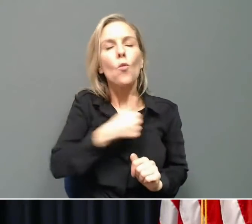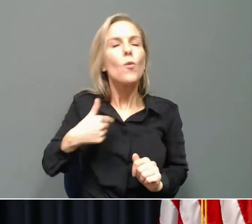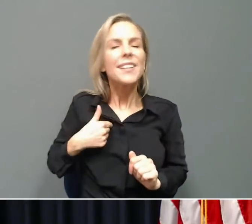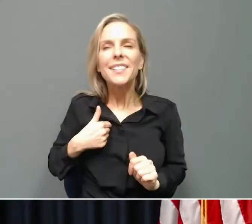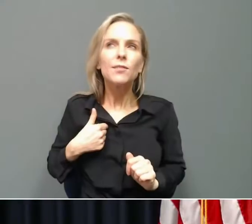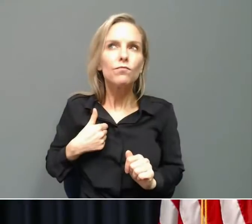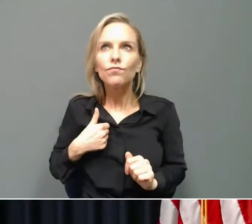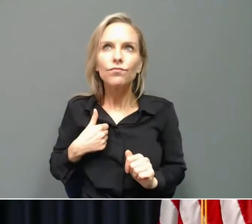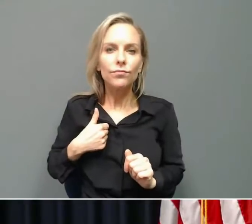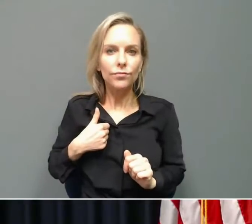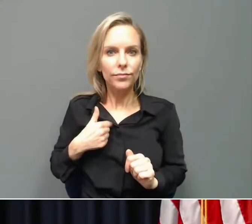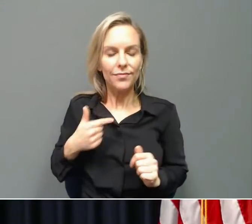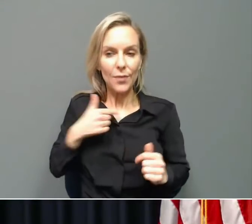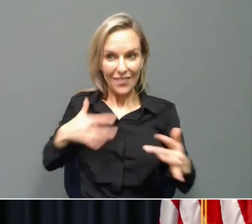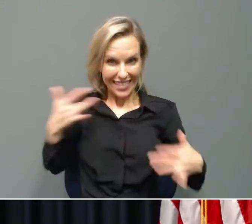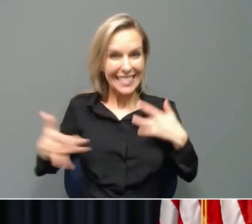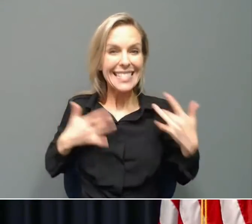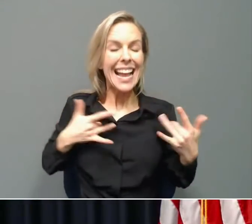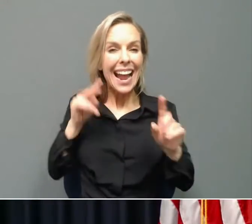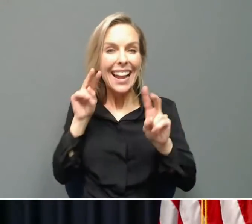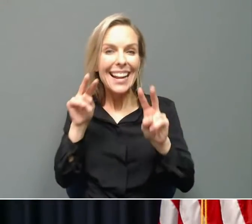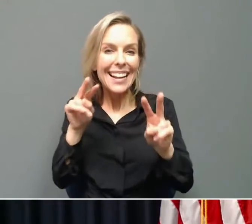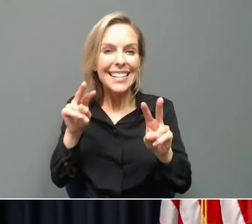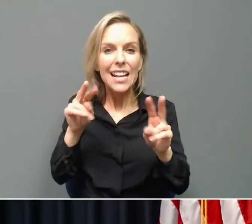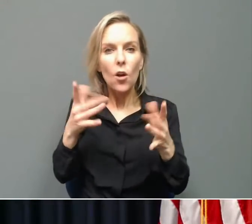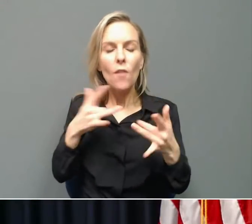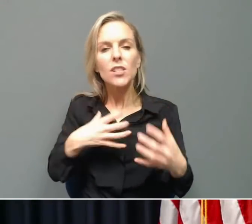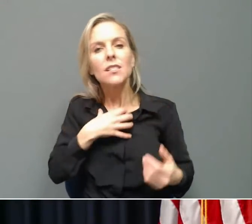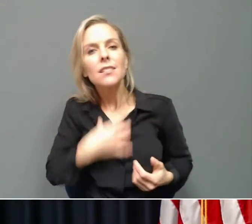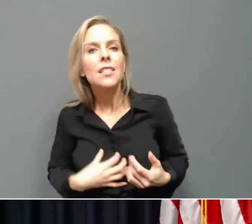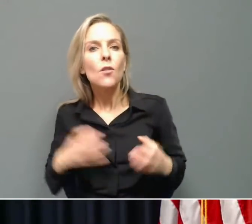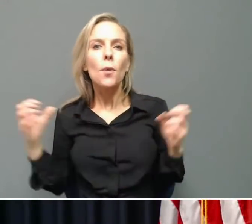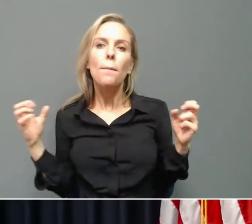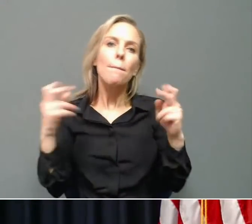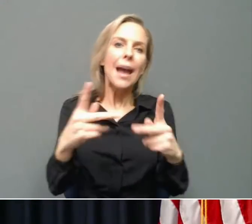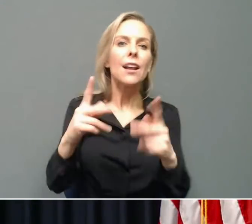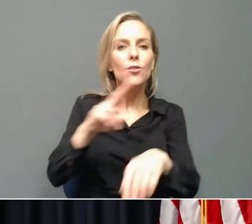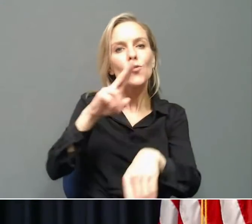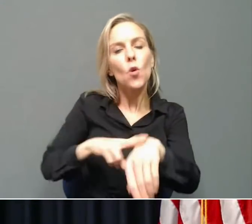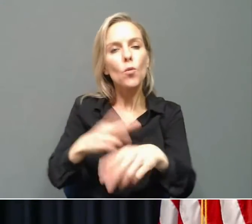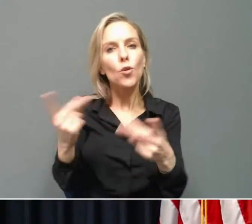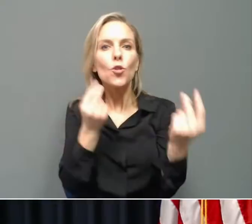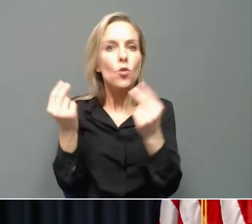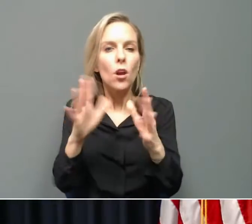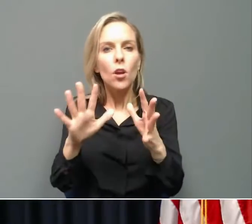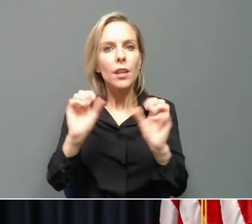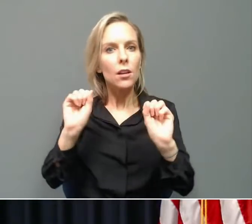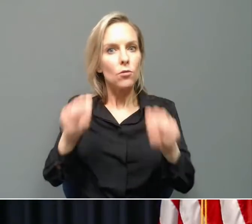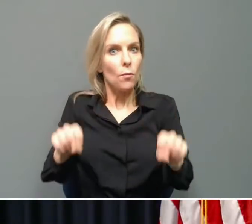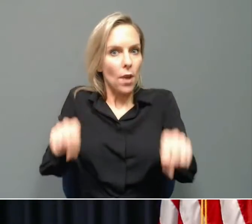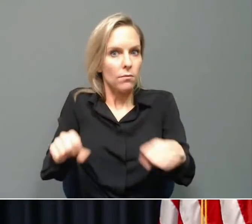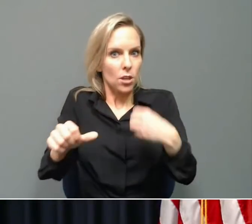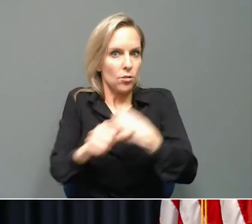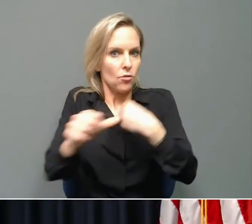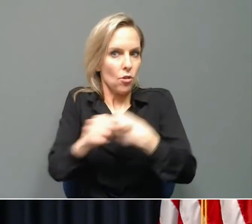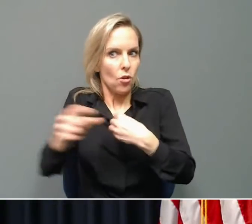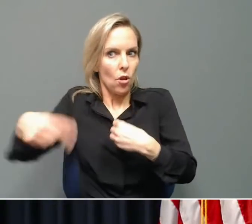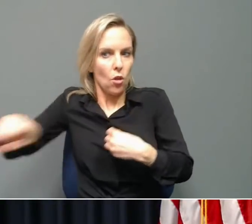in our excitement or in our desire to get back to normal, do things that endanger people that haven't been